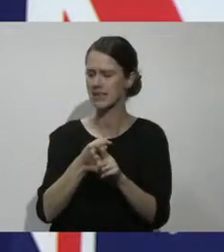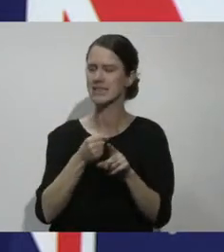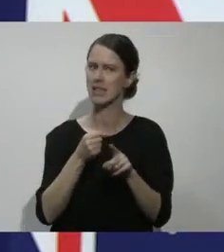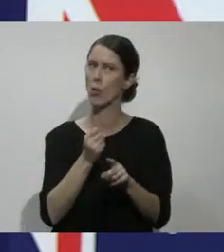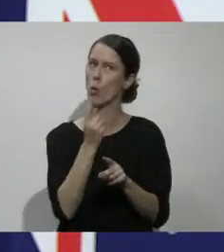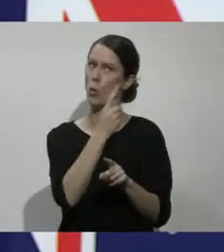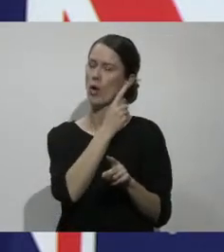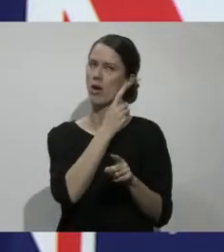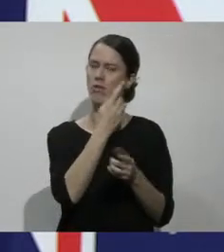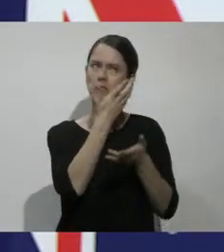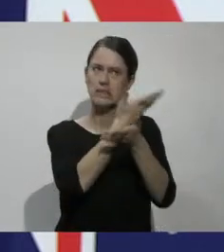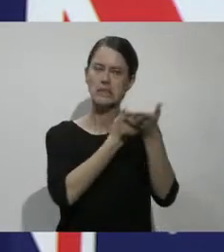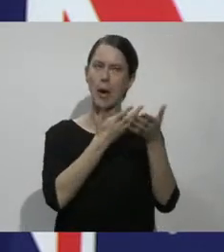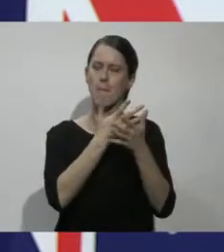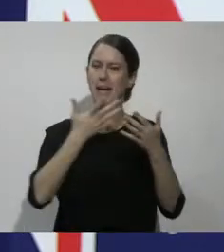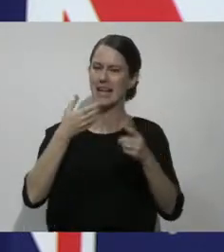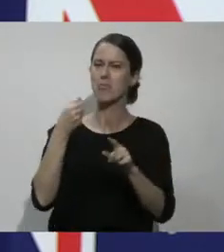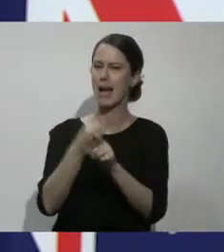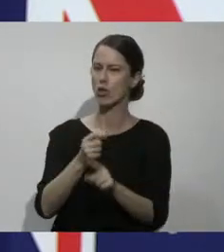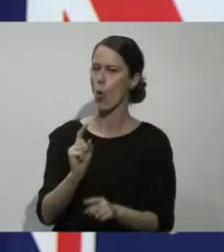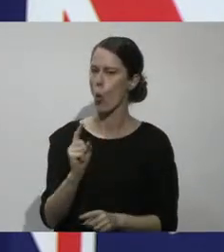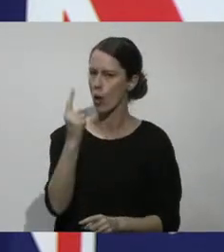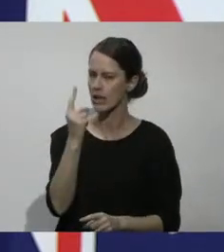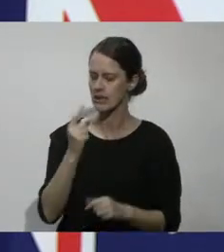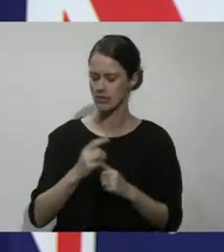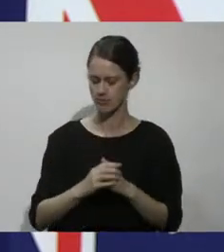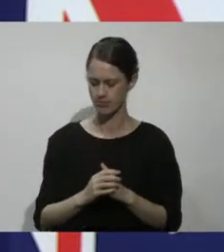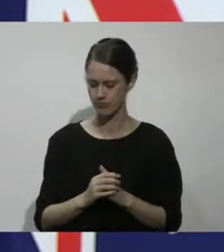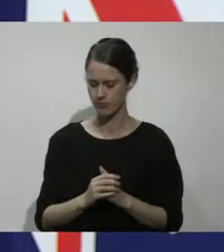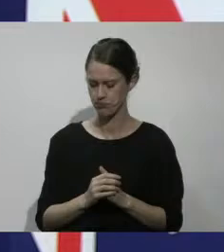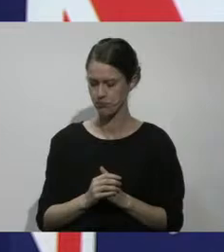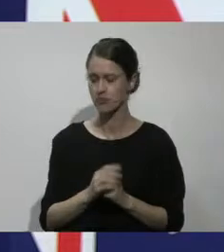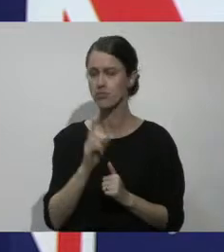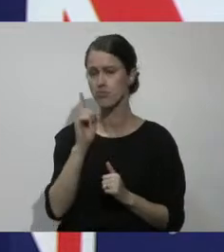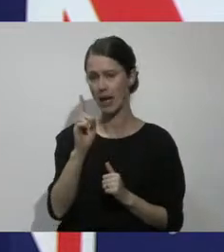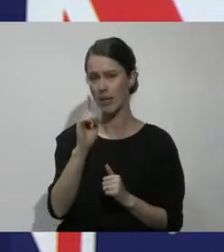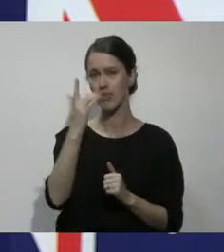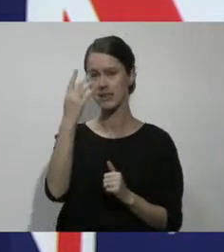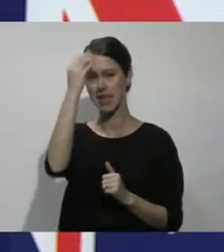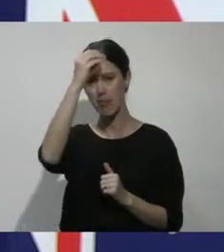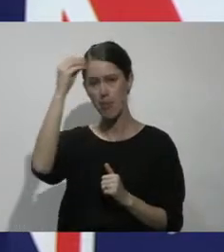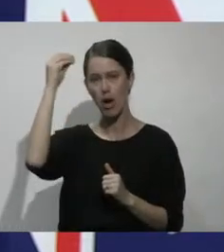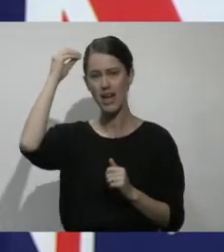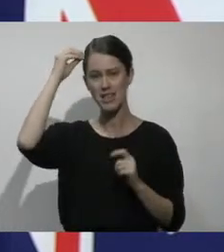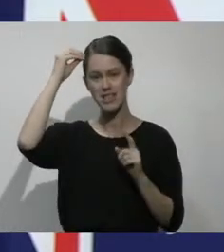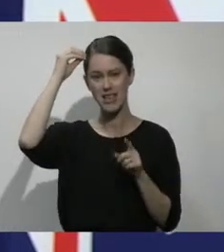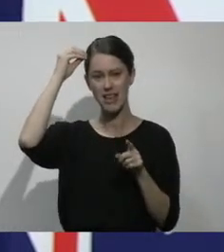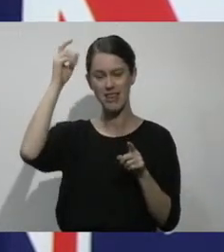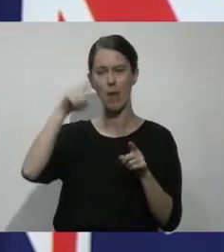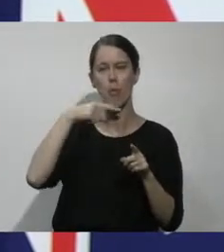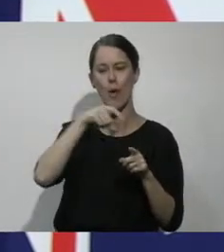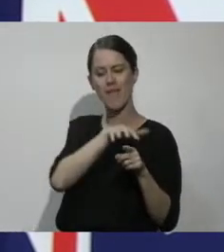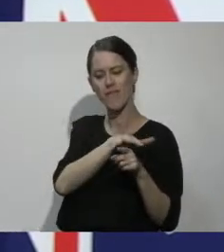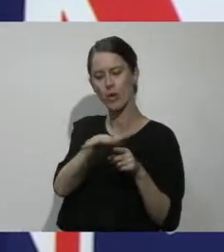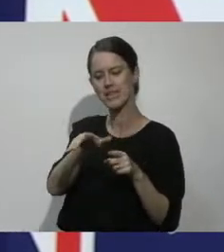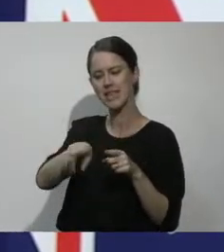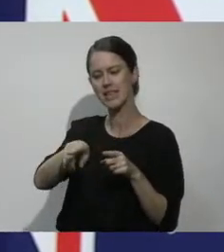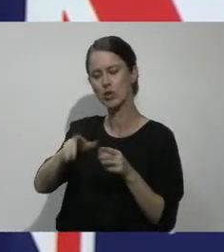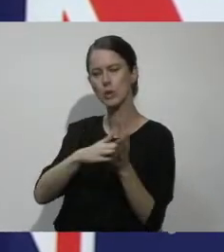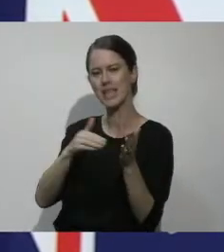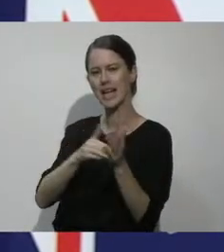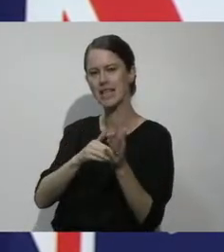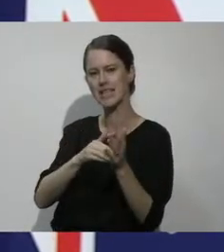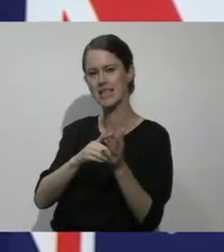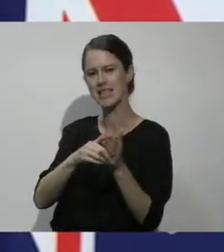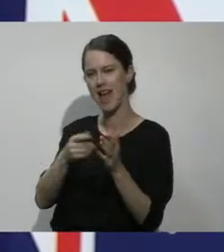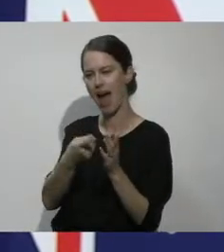was a significant impact. What I don't think that takes into account, however, is that flow-on impact to other parts of New Zealand as